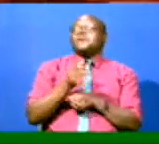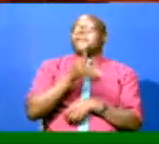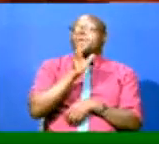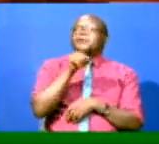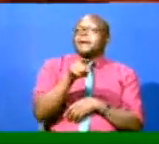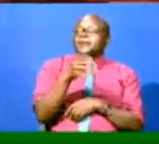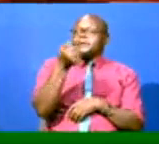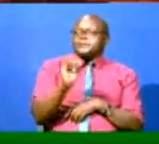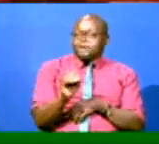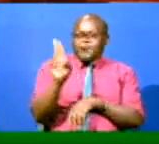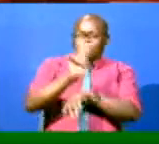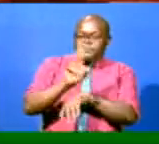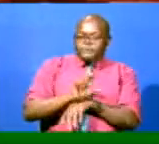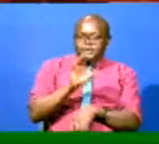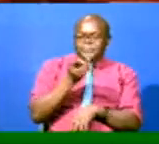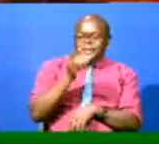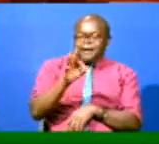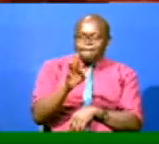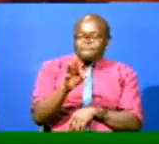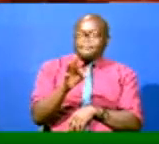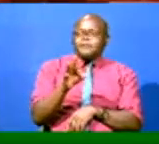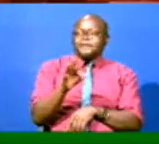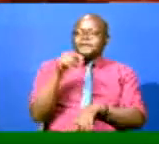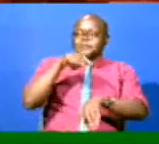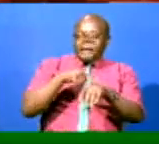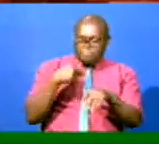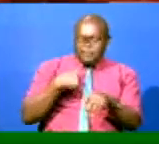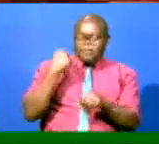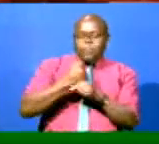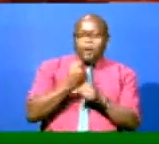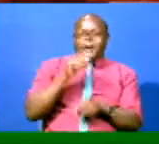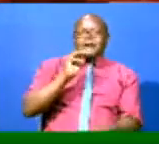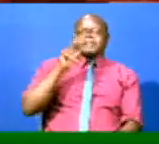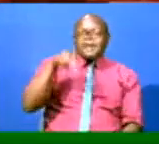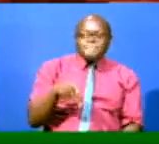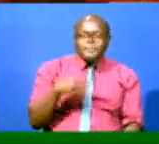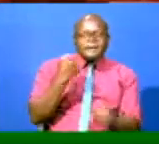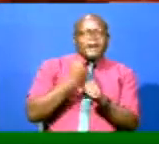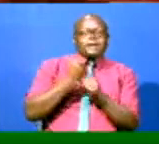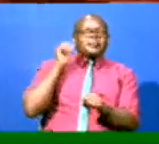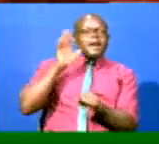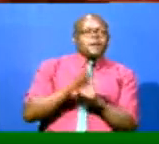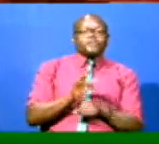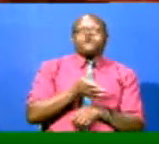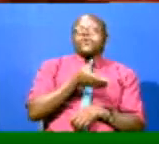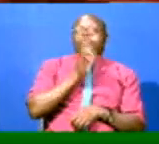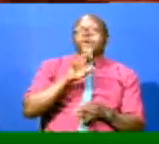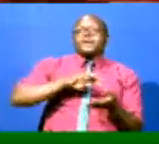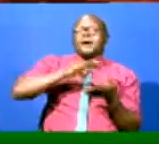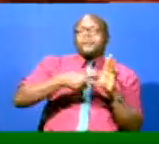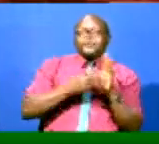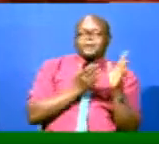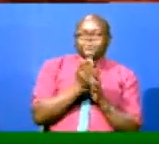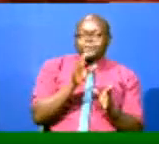have been using CDF in the period that I've been MP, and I did so many water projects courtesy of CDF.